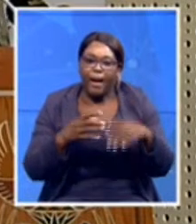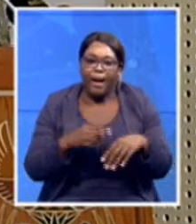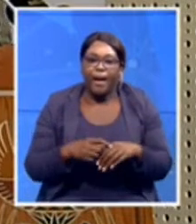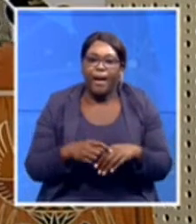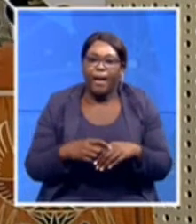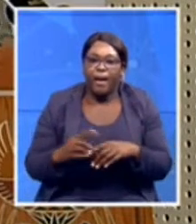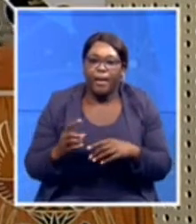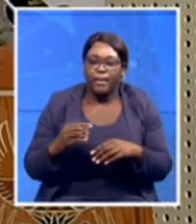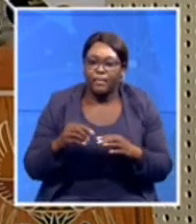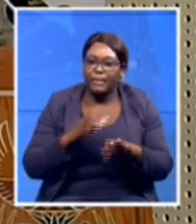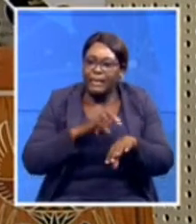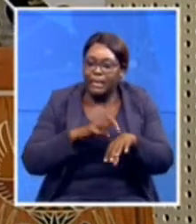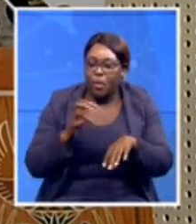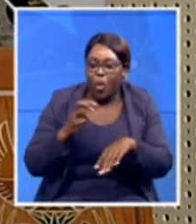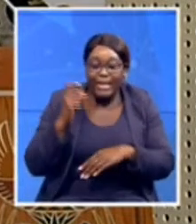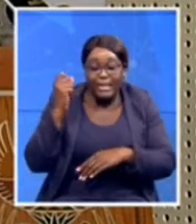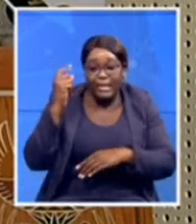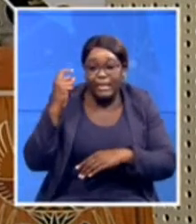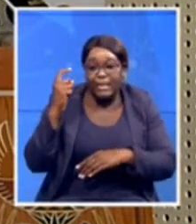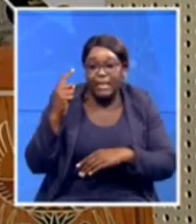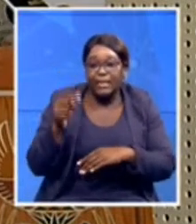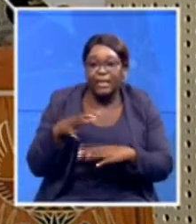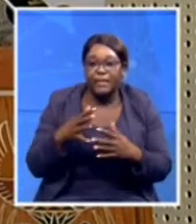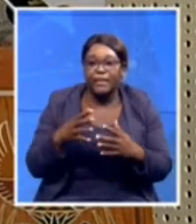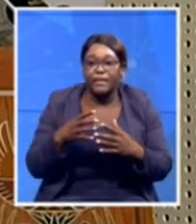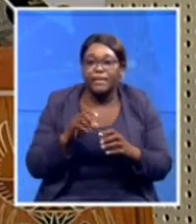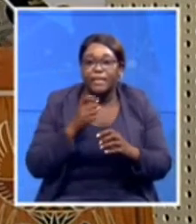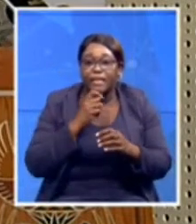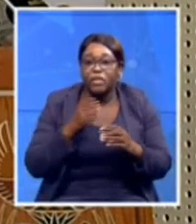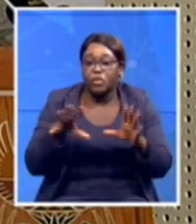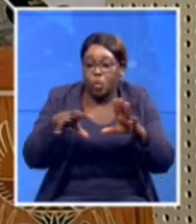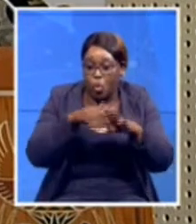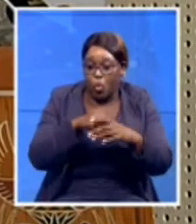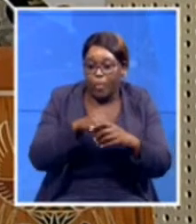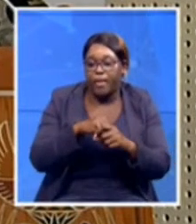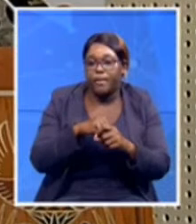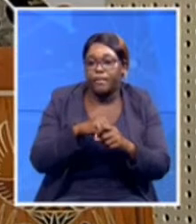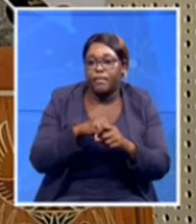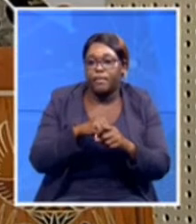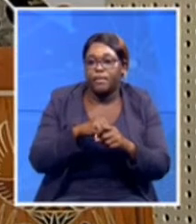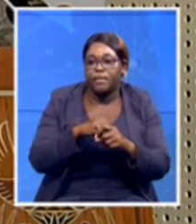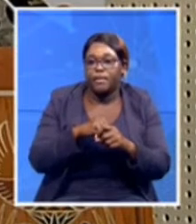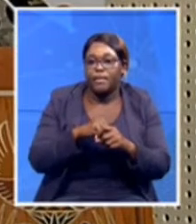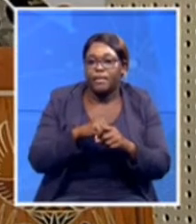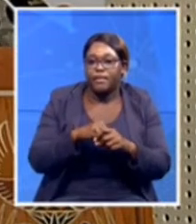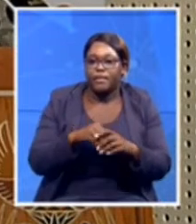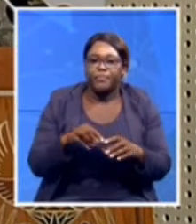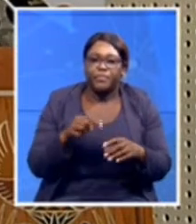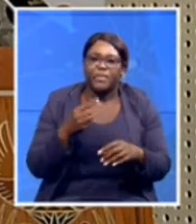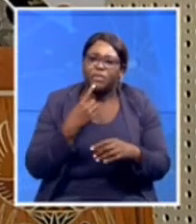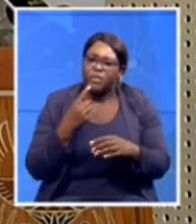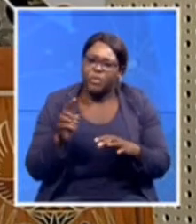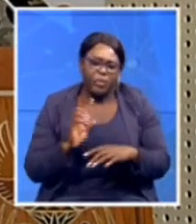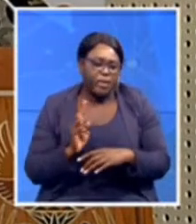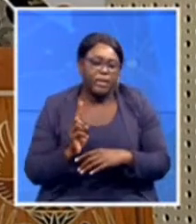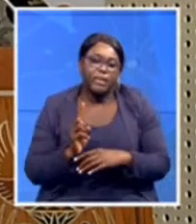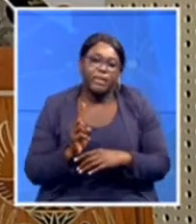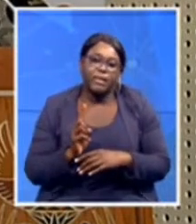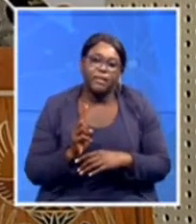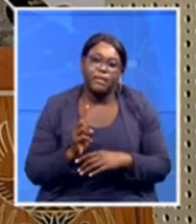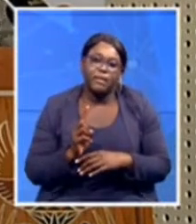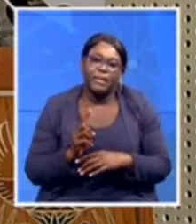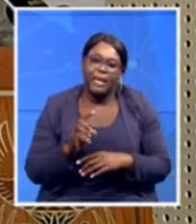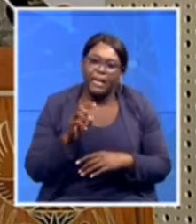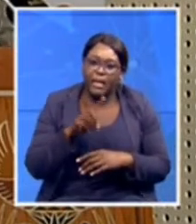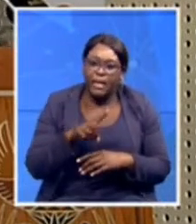their user-generated content. It's more to say that click that you're going to make sure that content